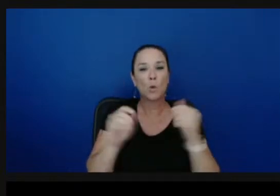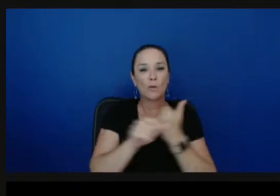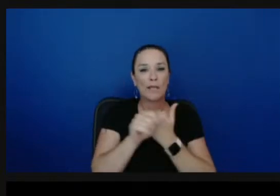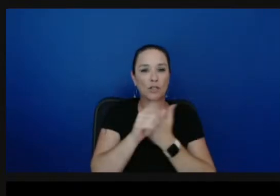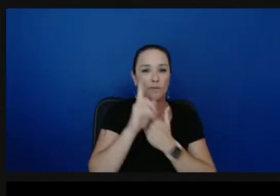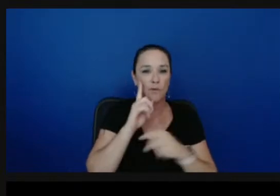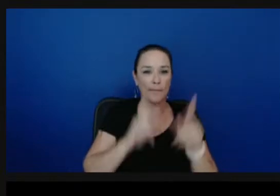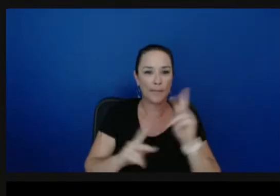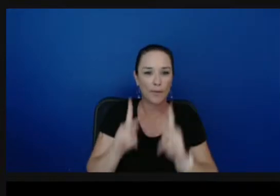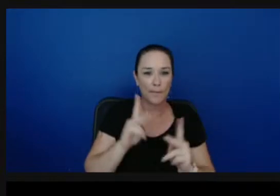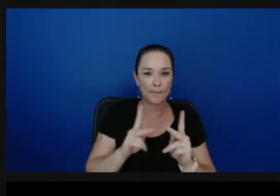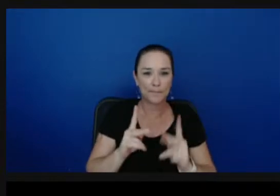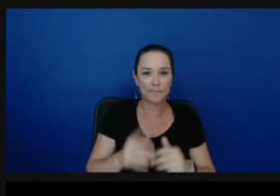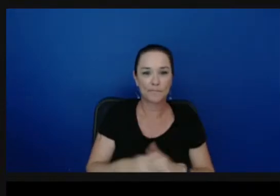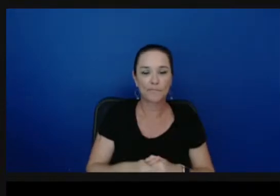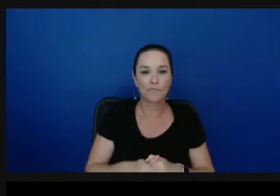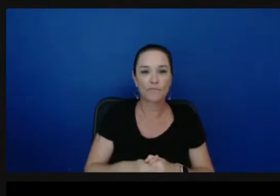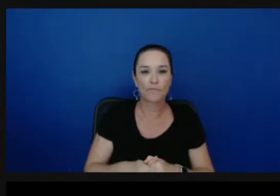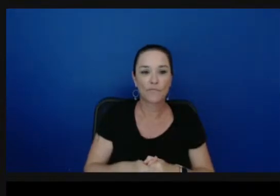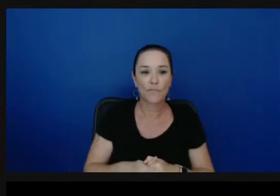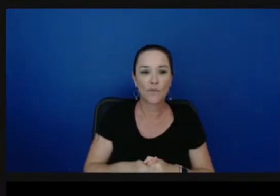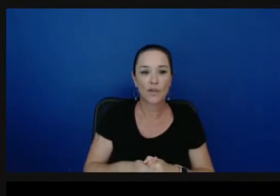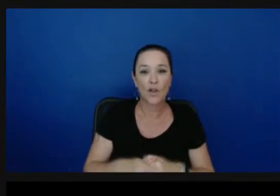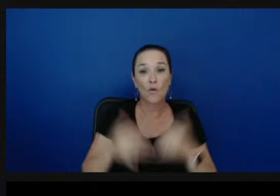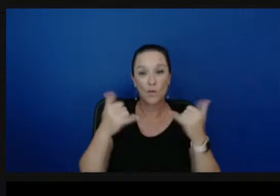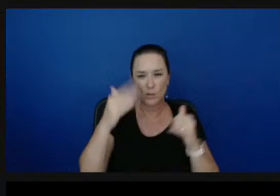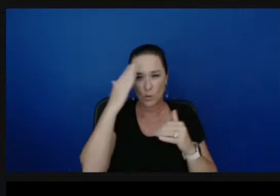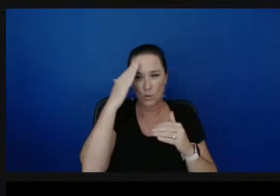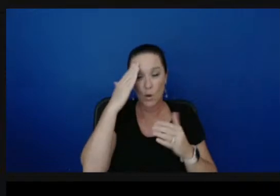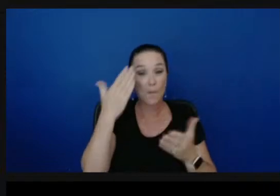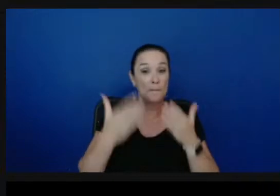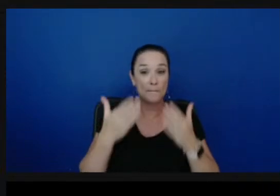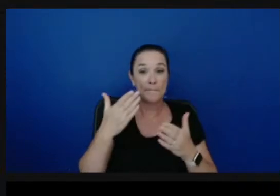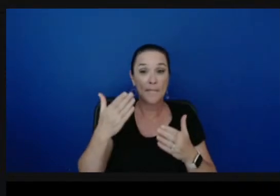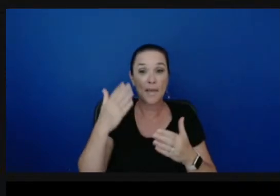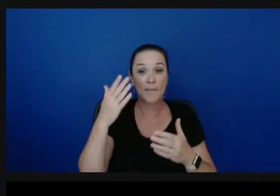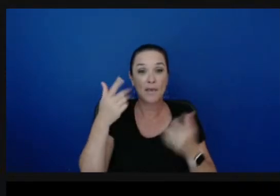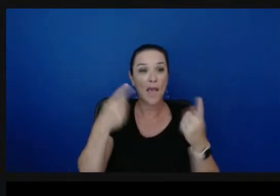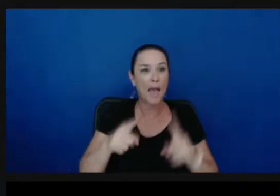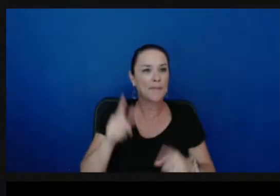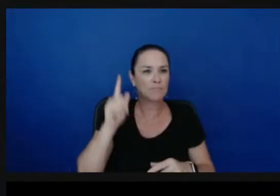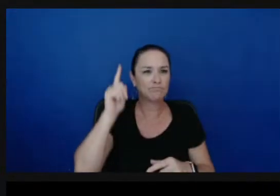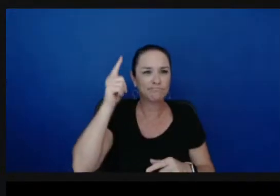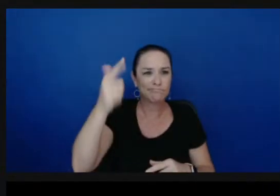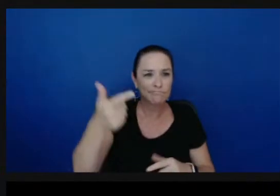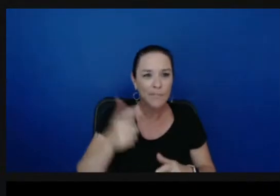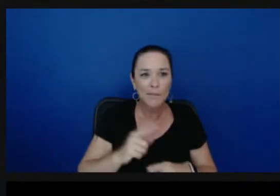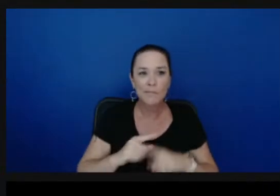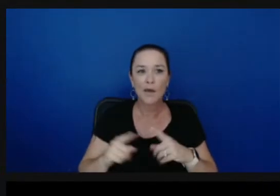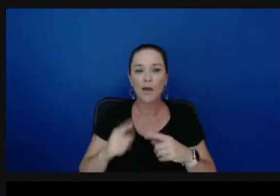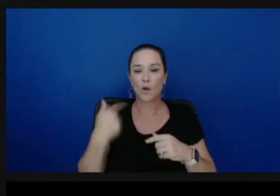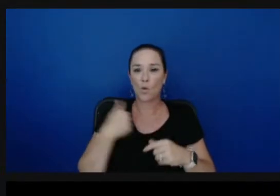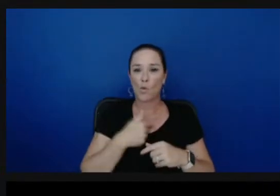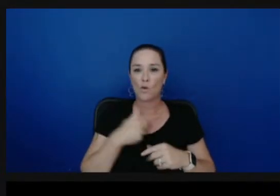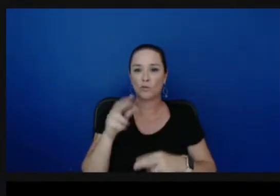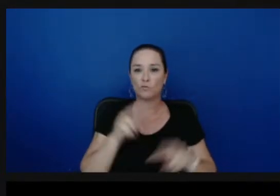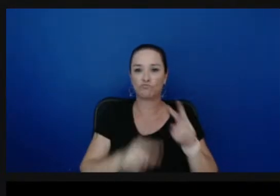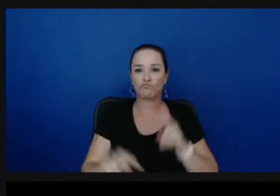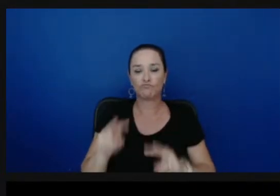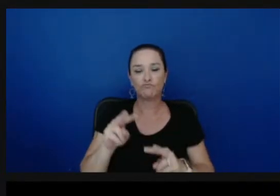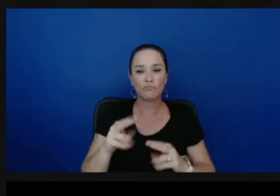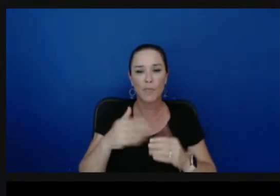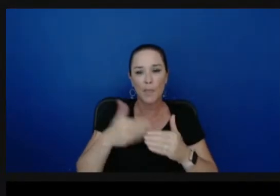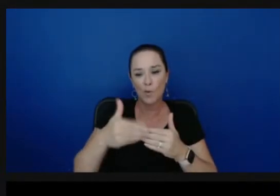still understanding that might happen again someday. But for now, we're just watching the progression as it develops, and there's still a lot more to come